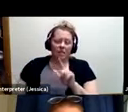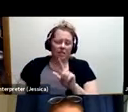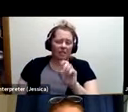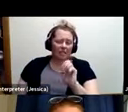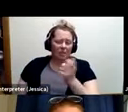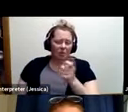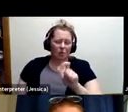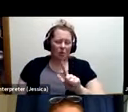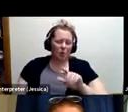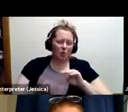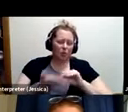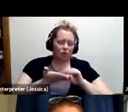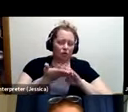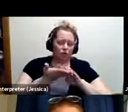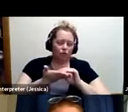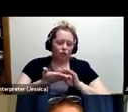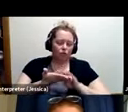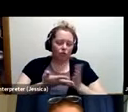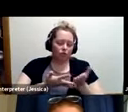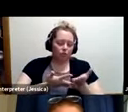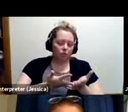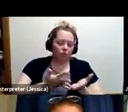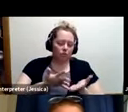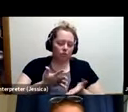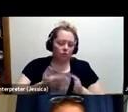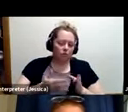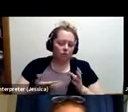a conversation with their parents or family?